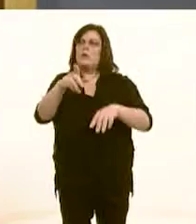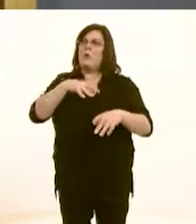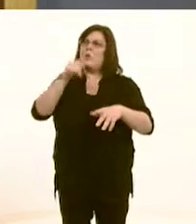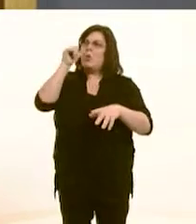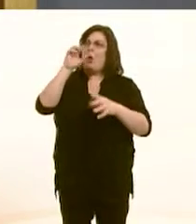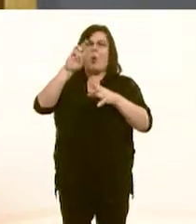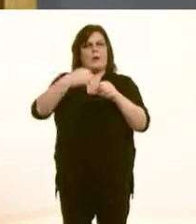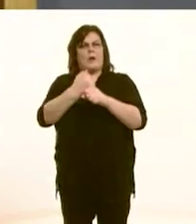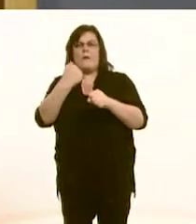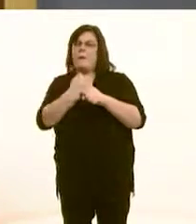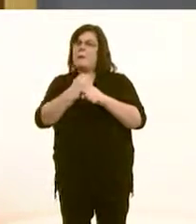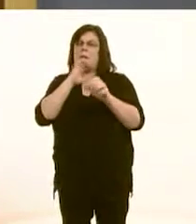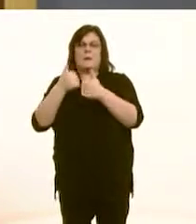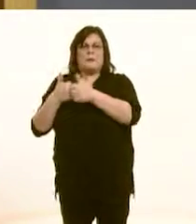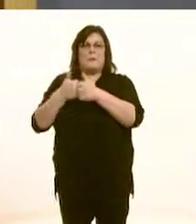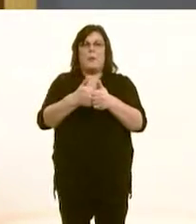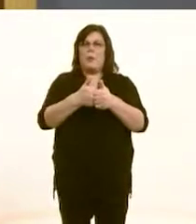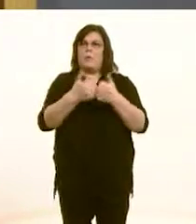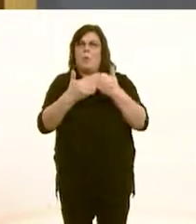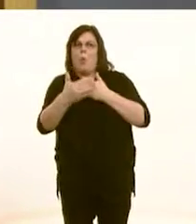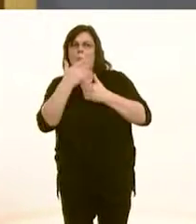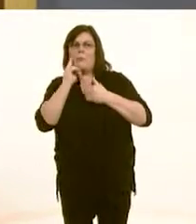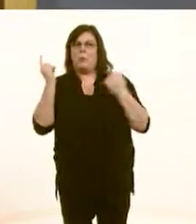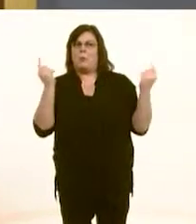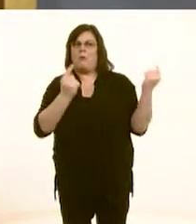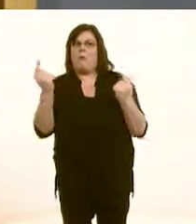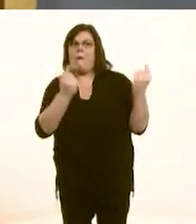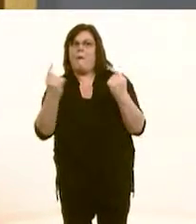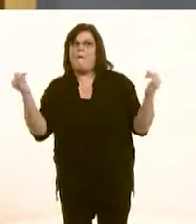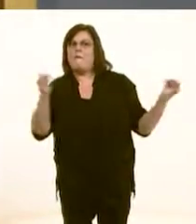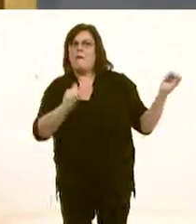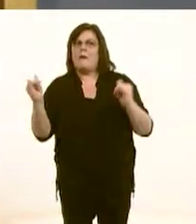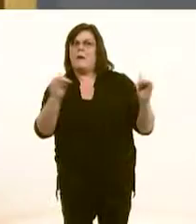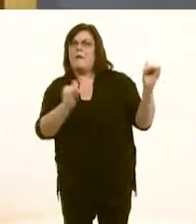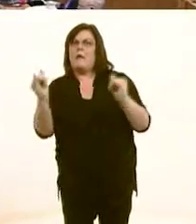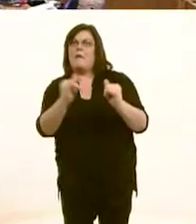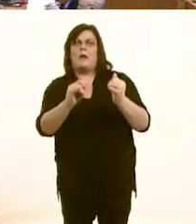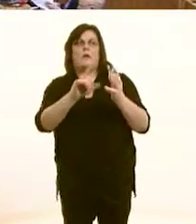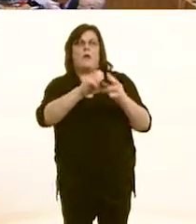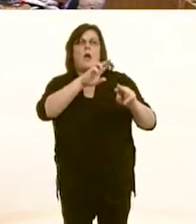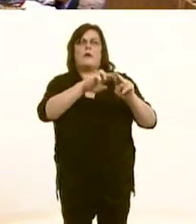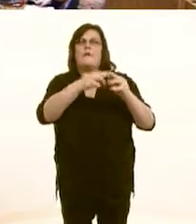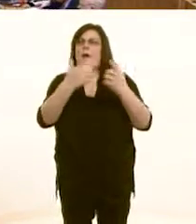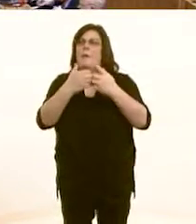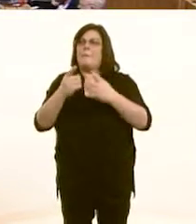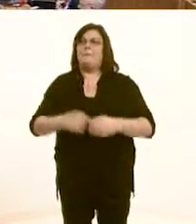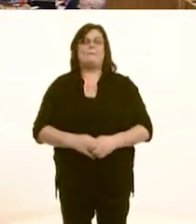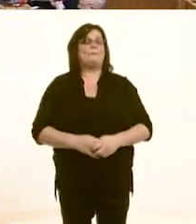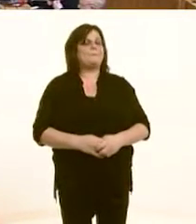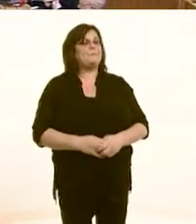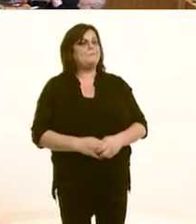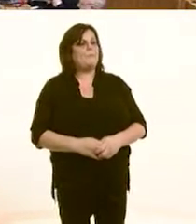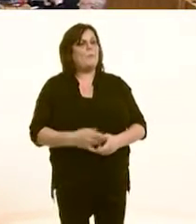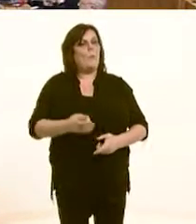use to Cardiff Airport by visitors from outside of the UK and from within the UK? Well, I look at the figures is what I'd